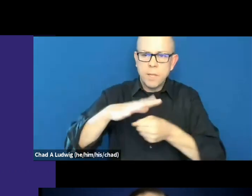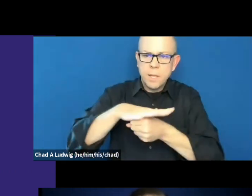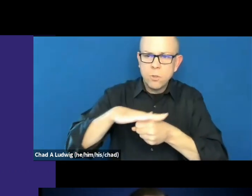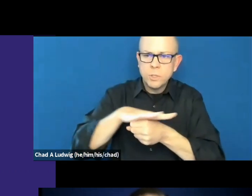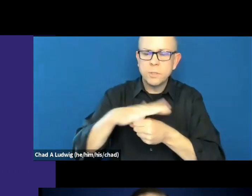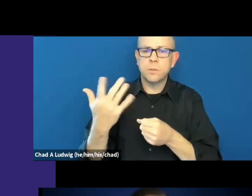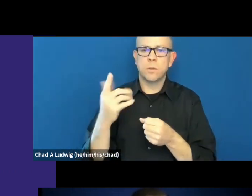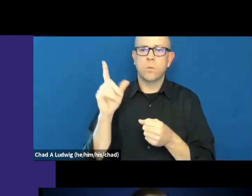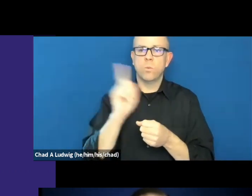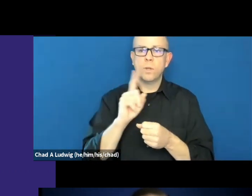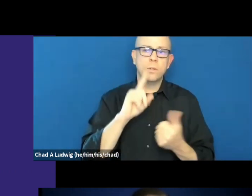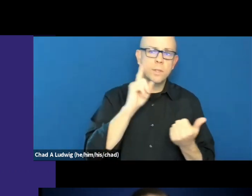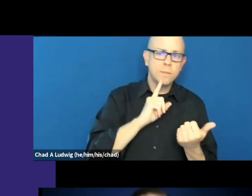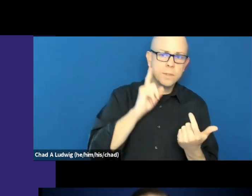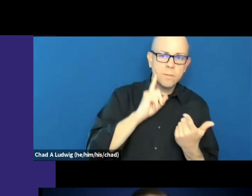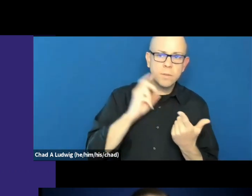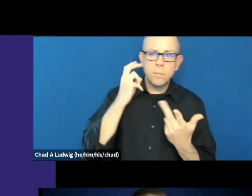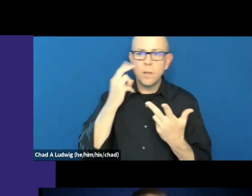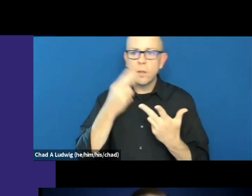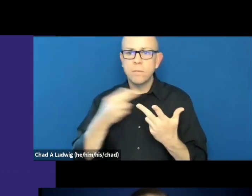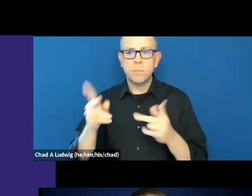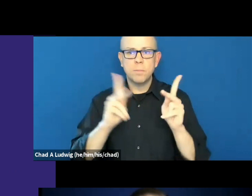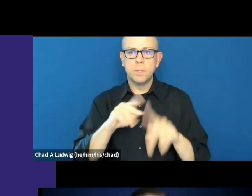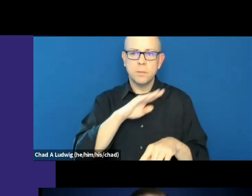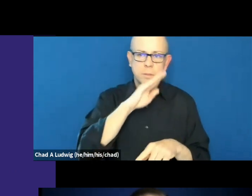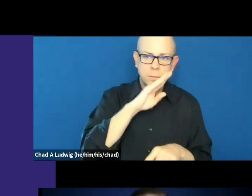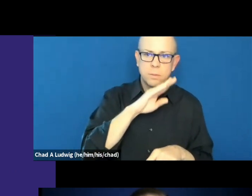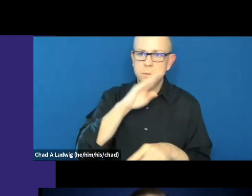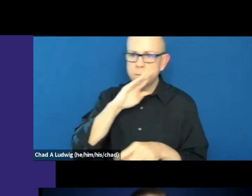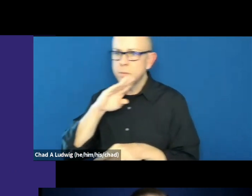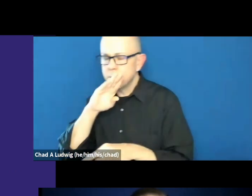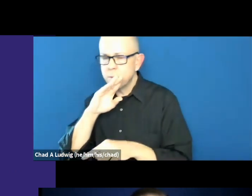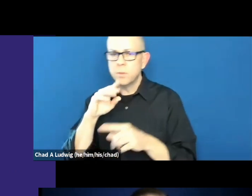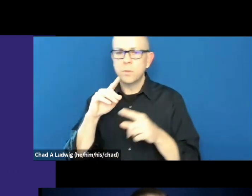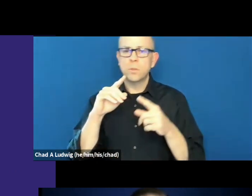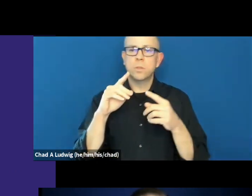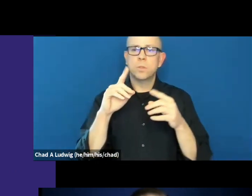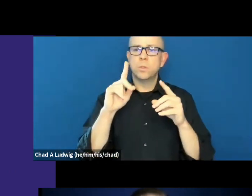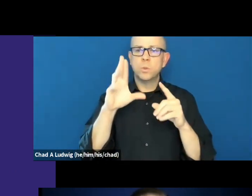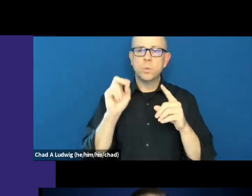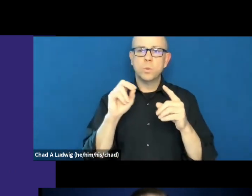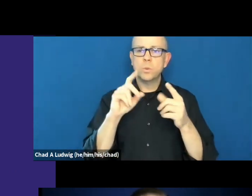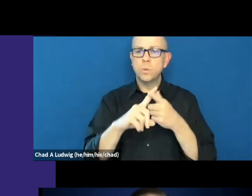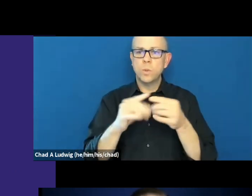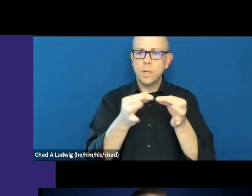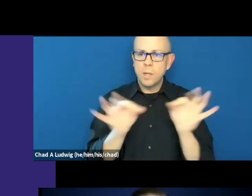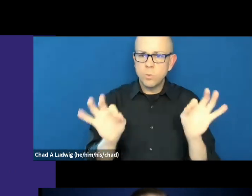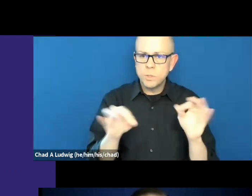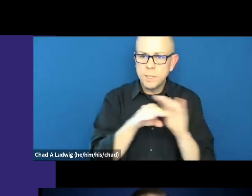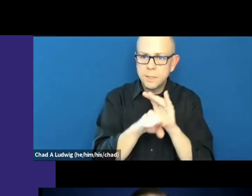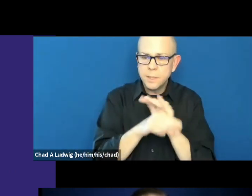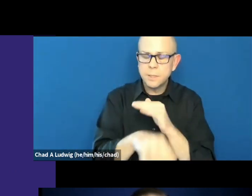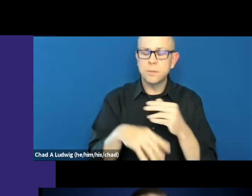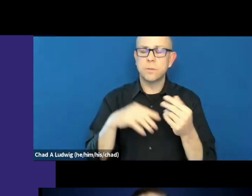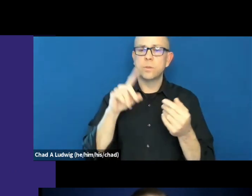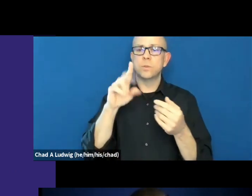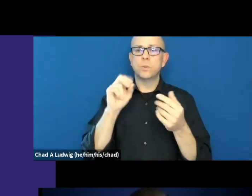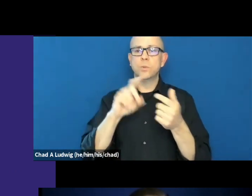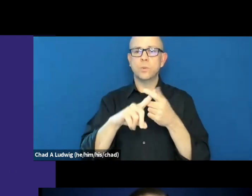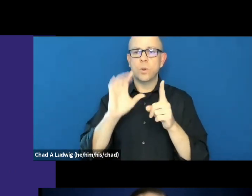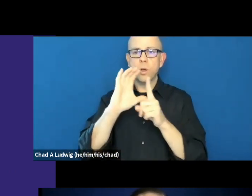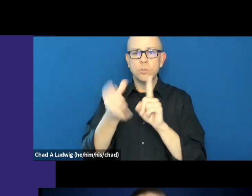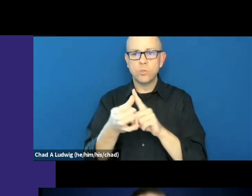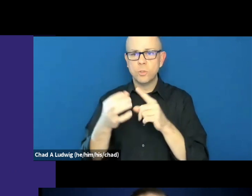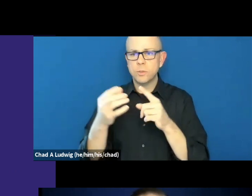of disparities and deficiencies in a number of areas for deaf, deafblind, and hard of hearing individuals. Certainly they were facing barriers in a number of